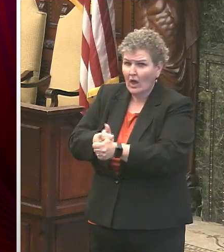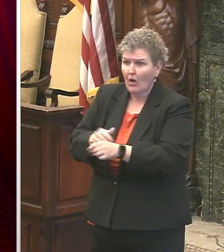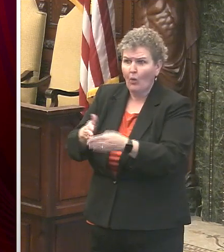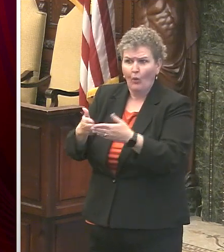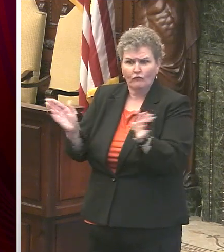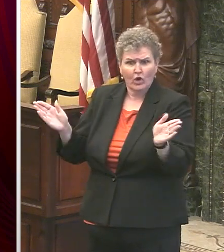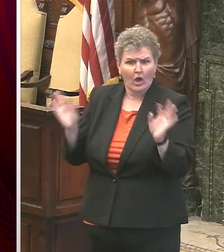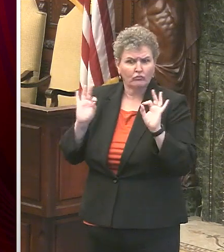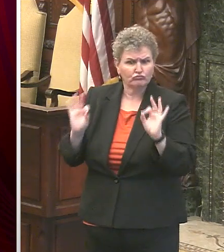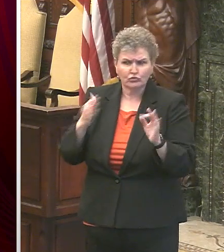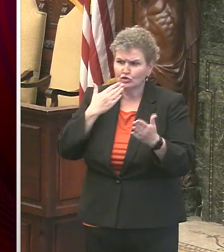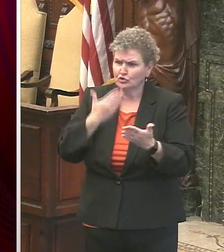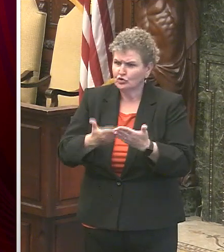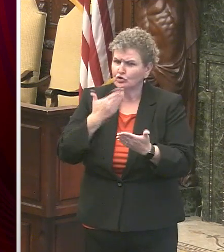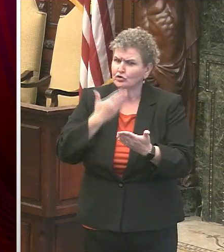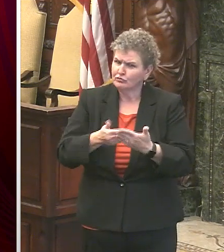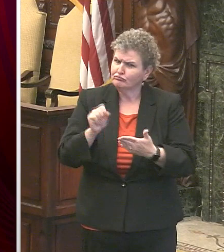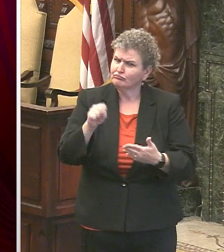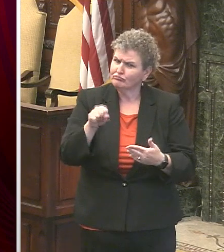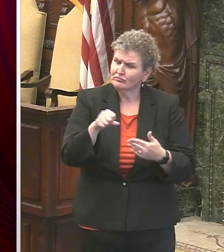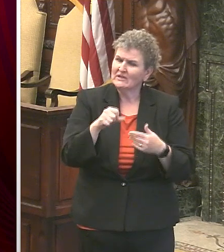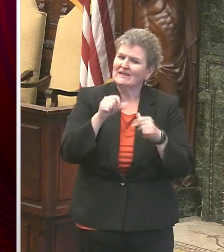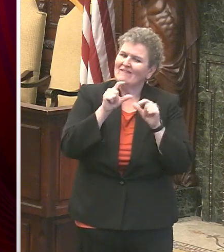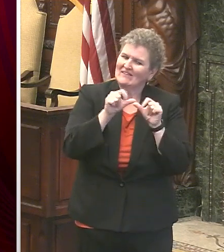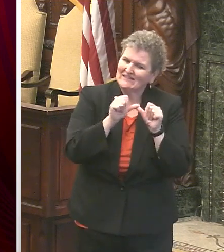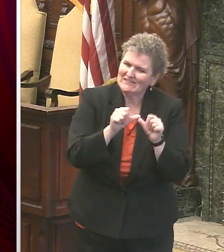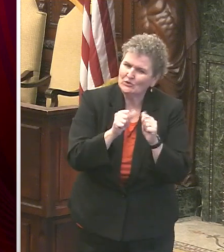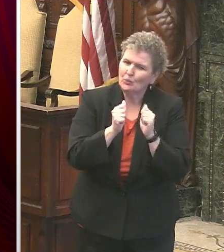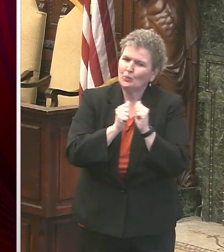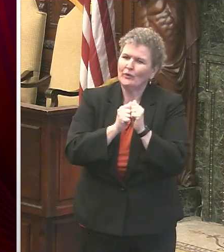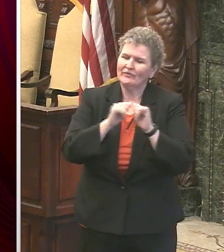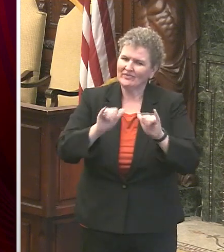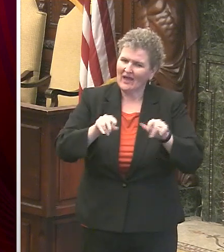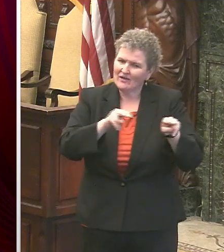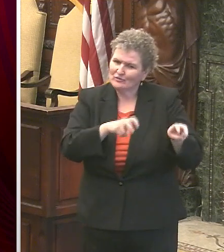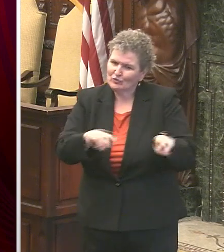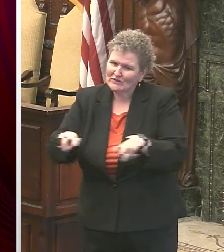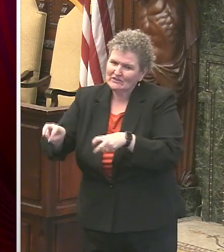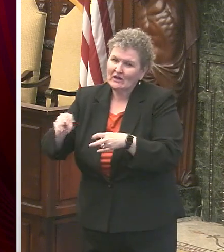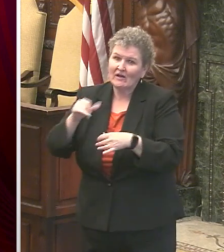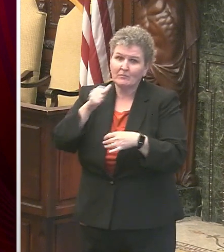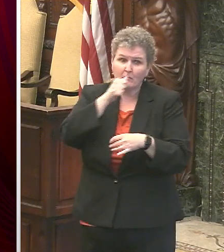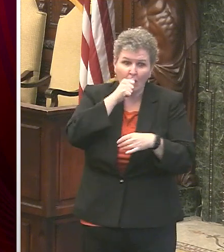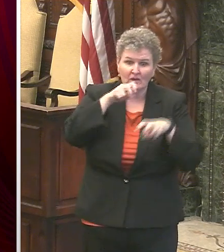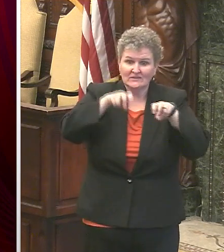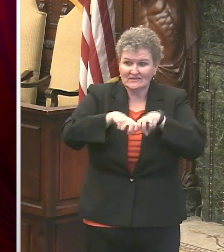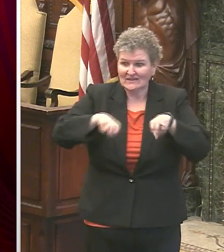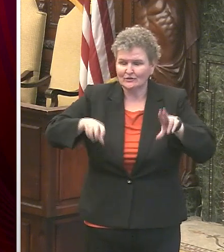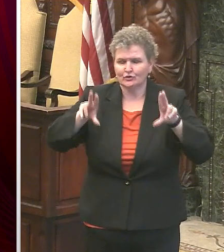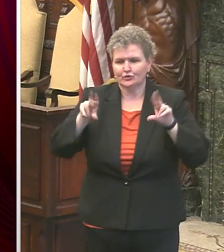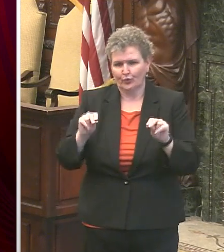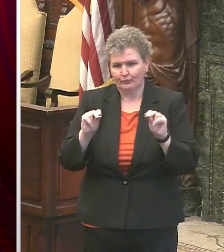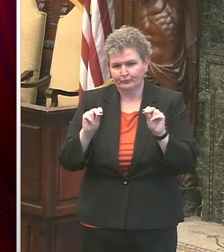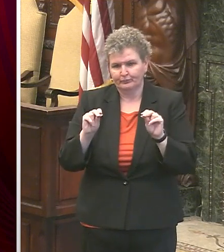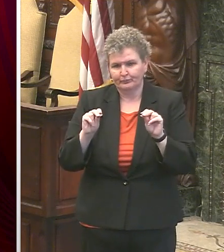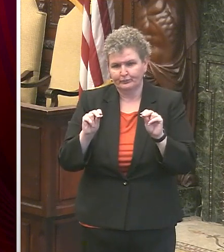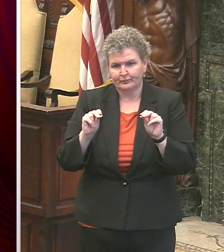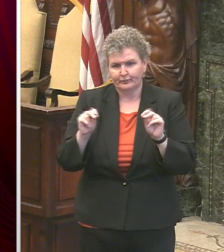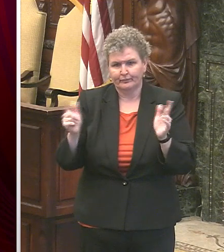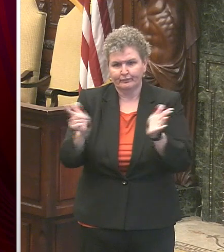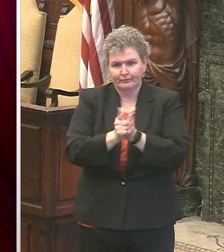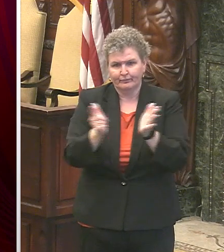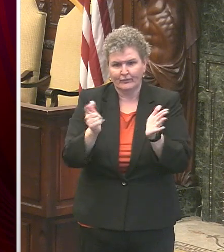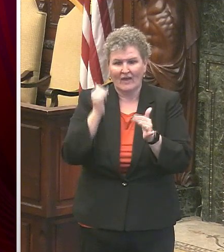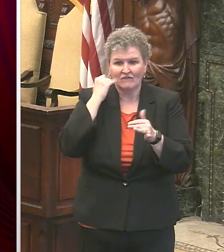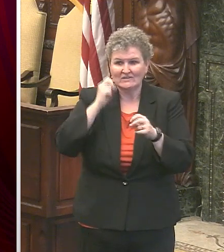good. We're going to continue to monitor that. But bar seating is not allowed. If anybody knows a place that is doing bar seating or